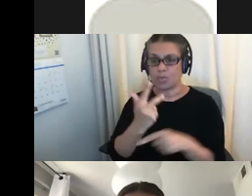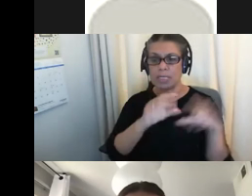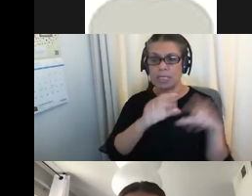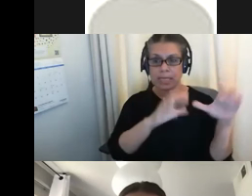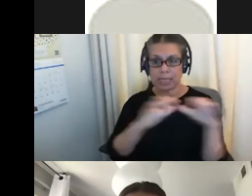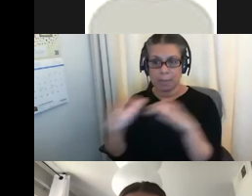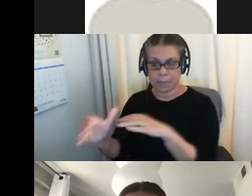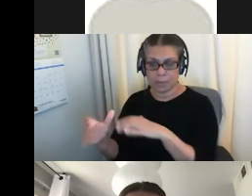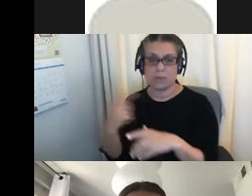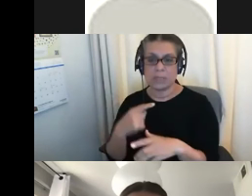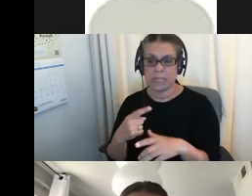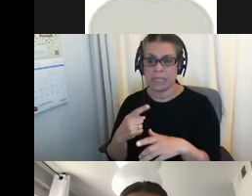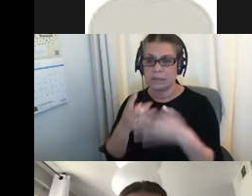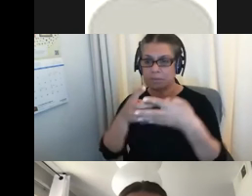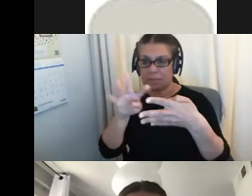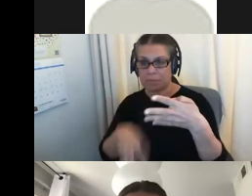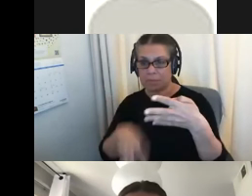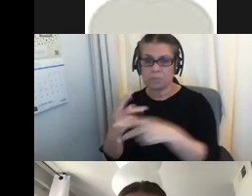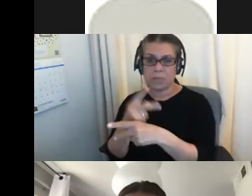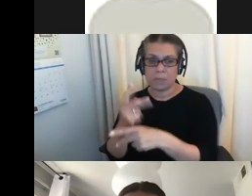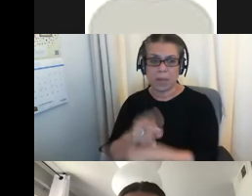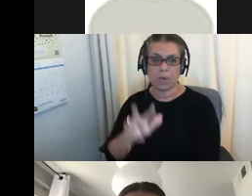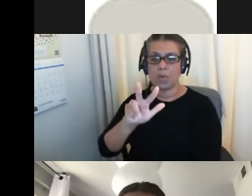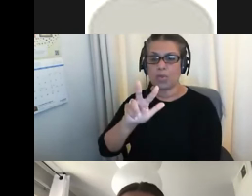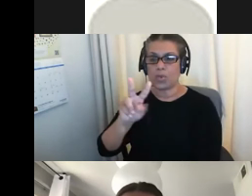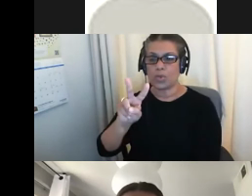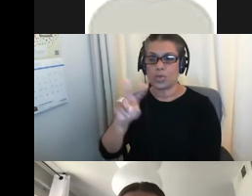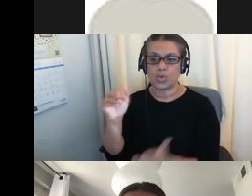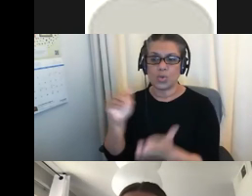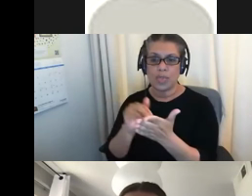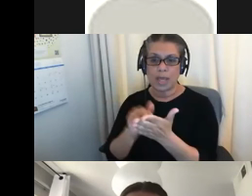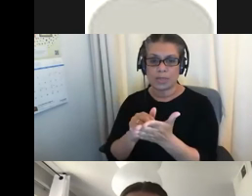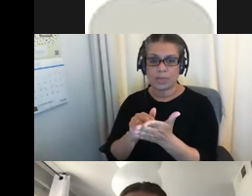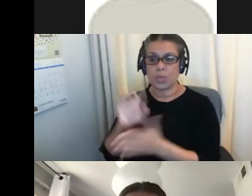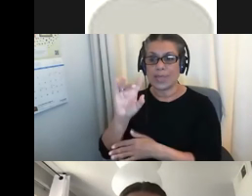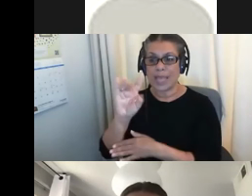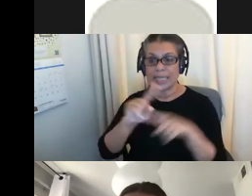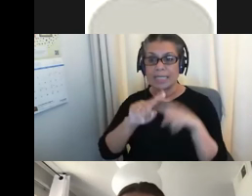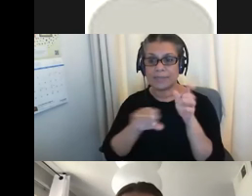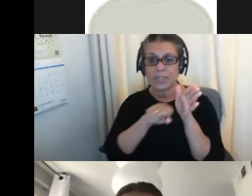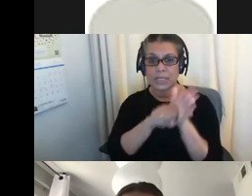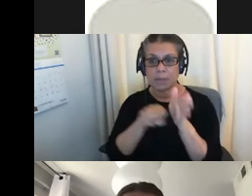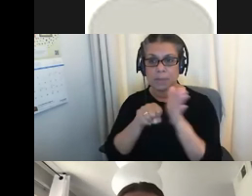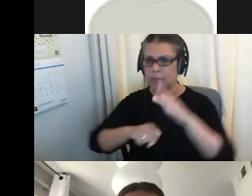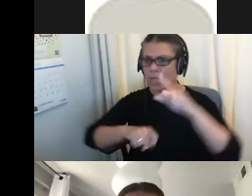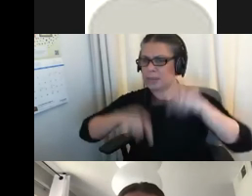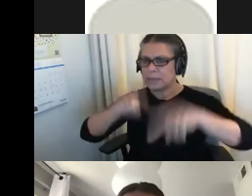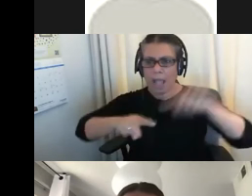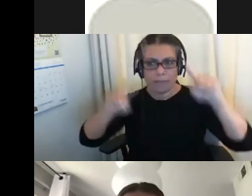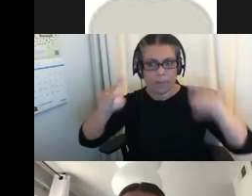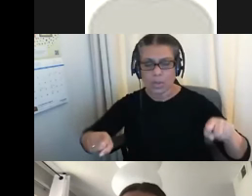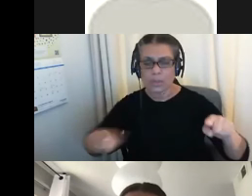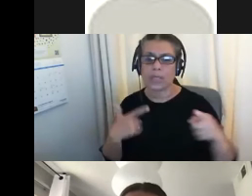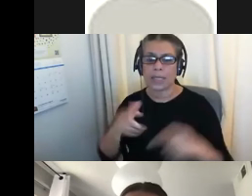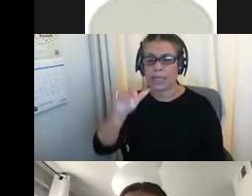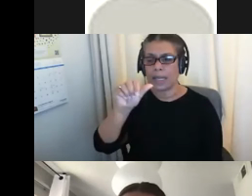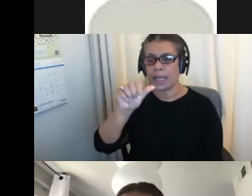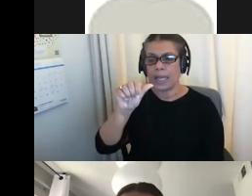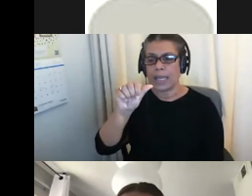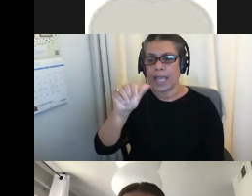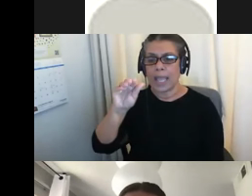strong psychometrics in an N about 32,000 across 8 samples. And these were super diverse samples like Amazon